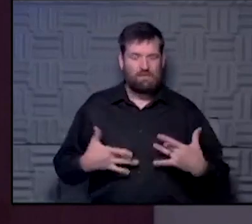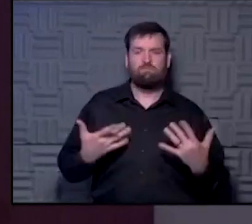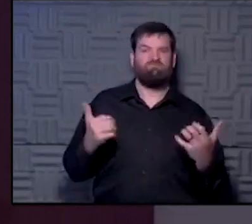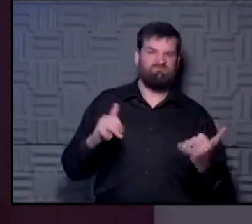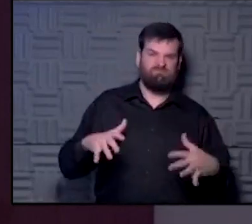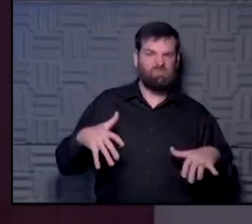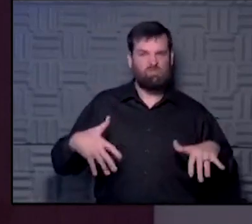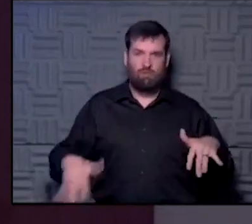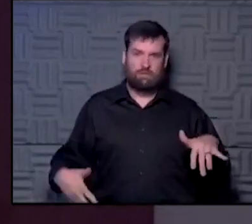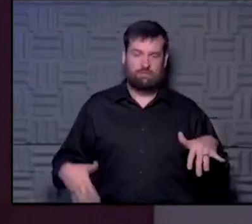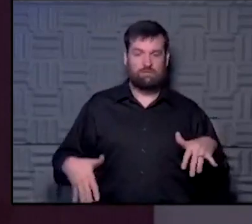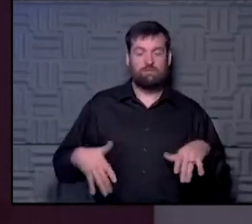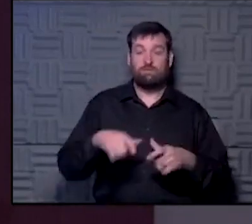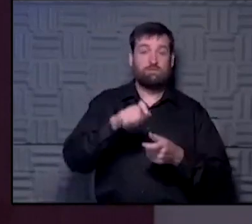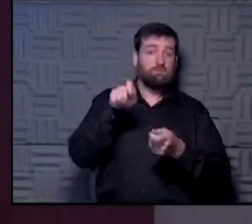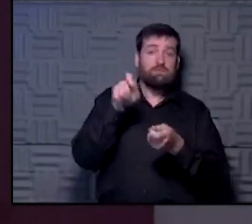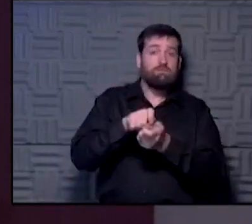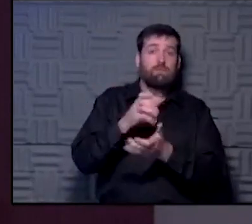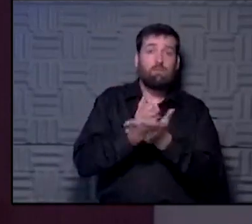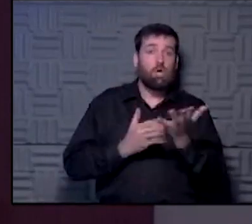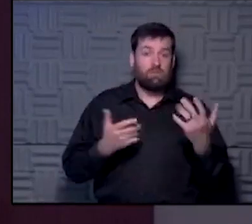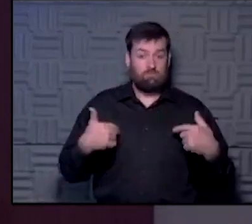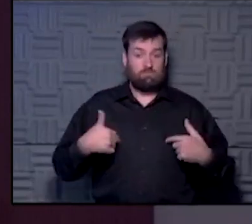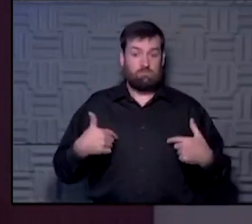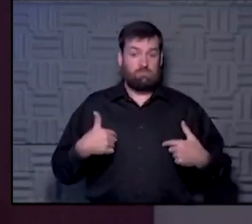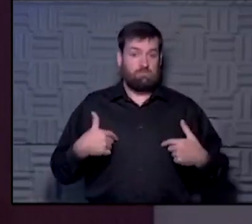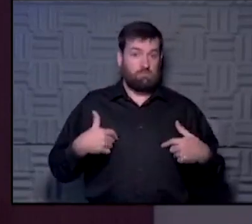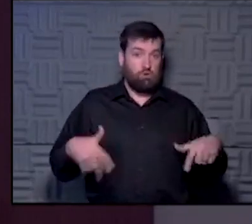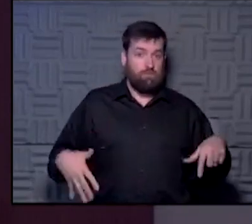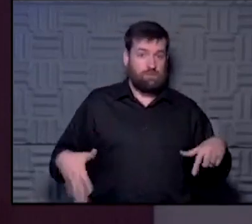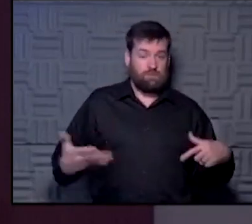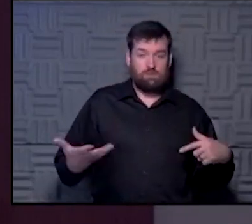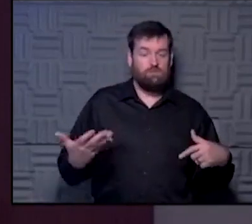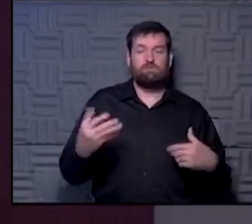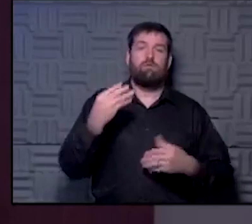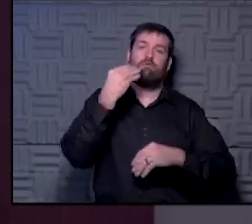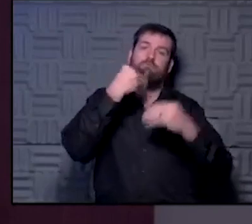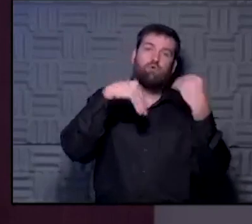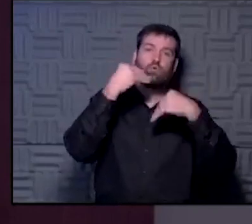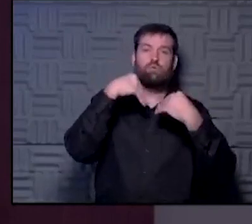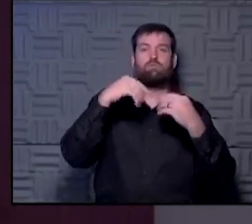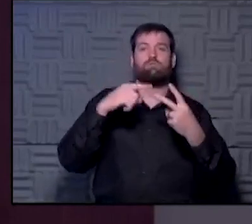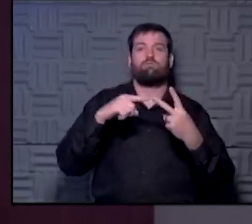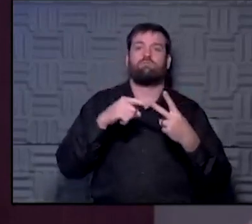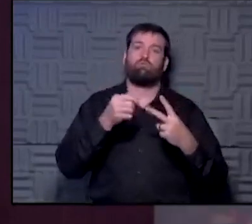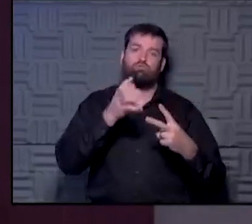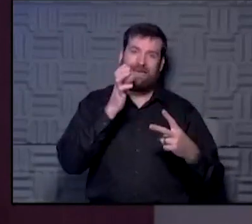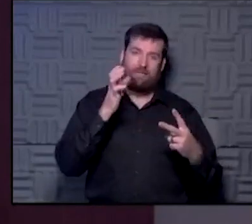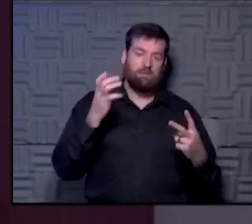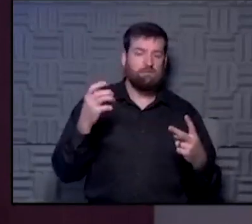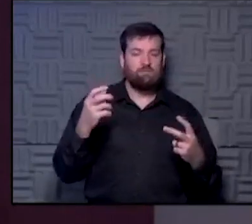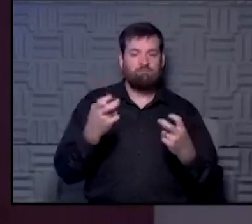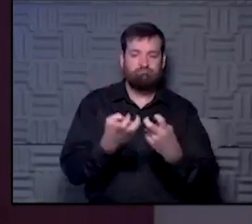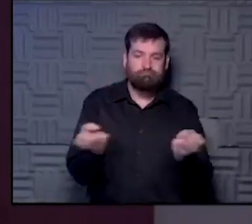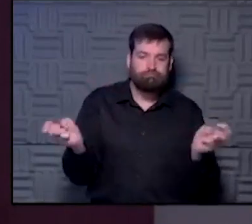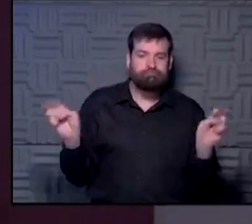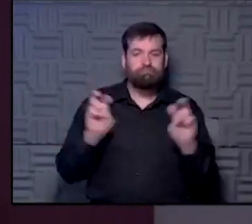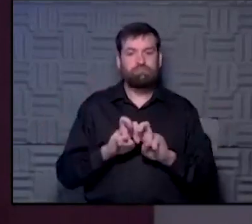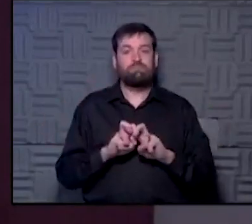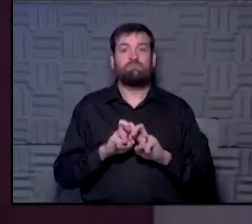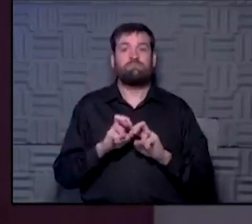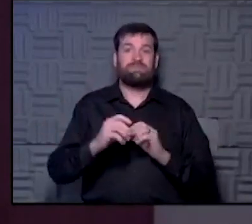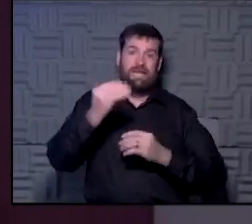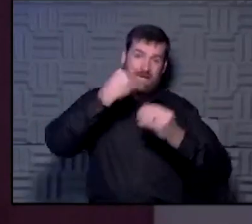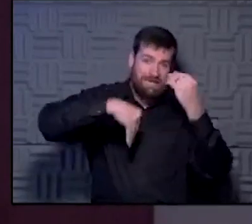The particular parts of those events is that make me nervous often is the food and drinking aspect. So people are gathered around a table and they take their mask